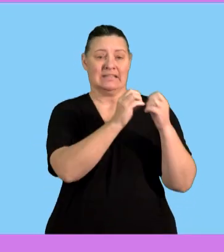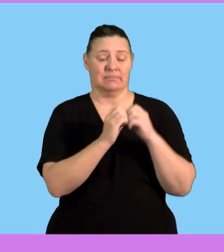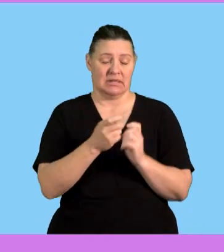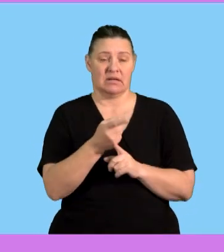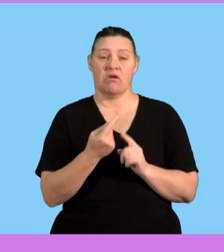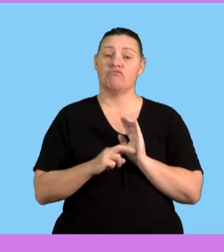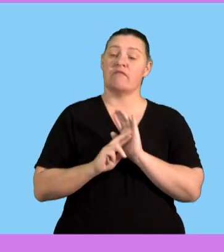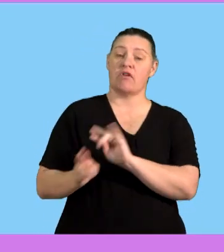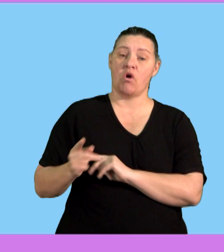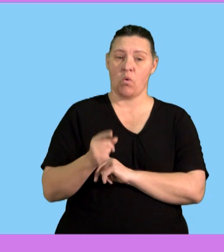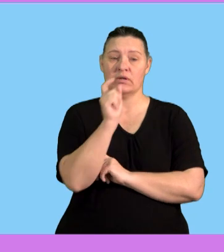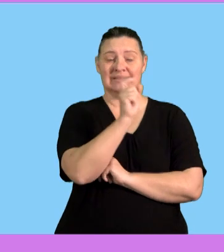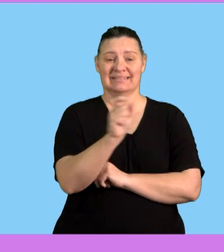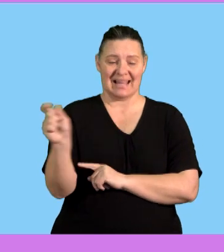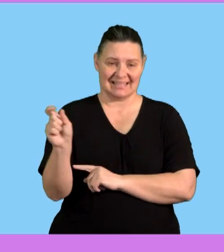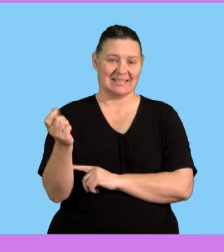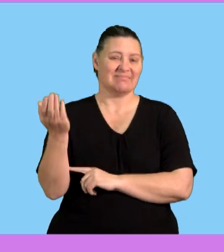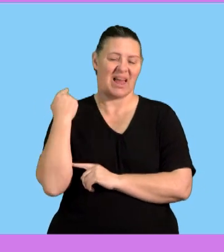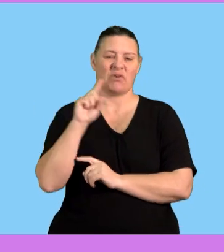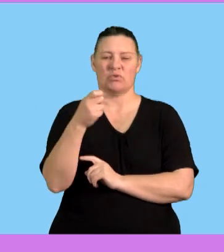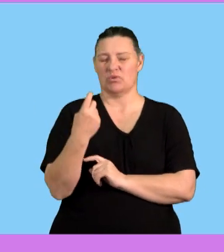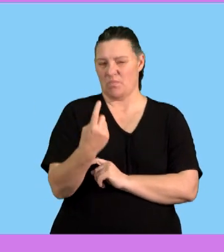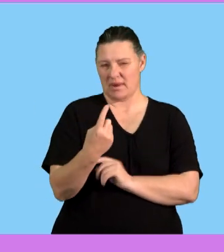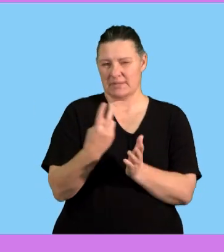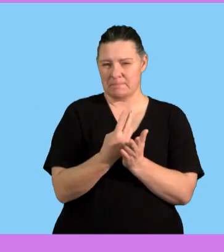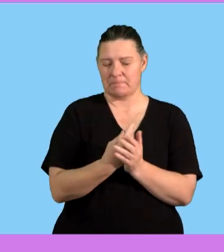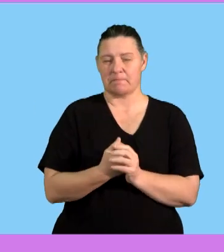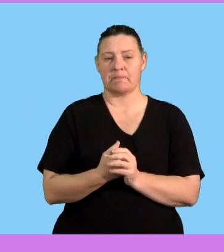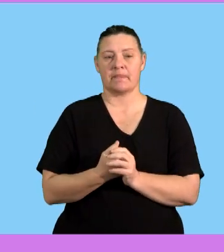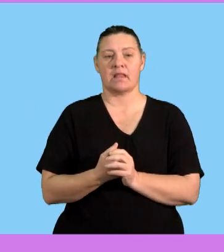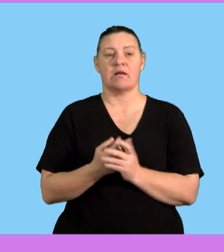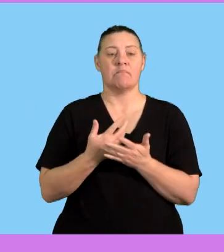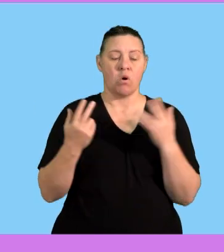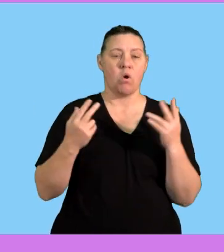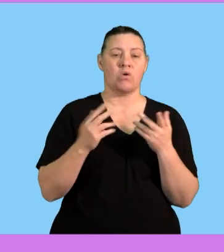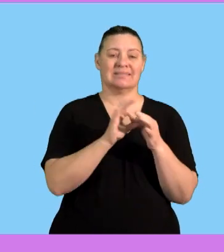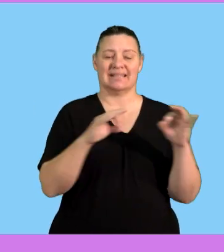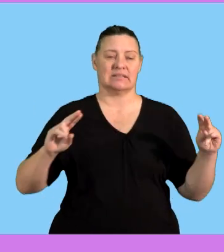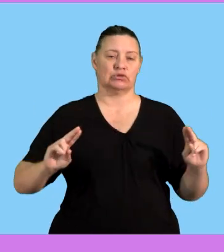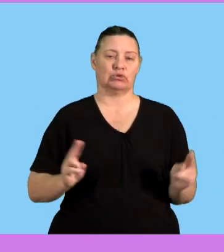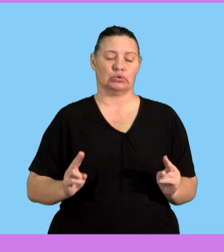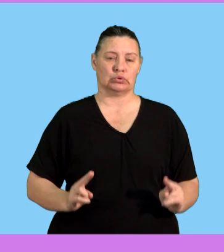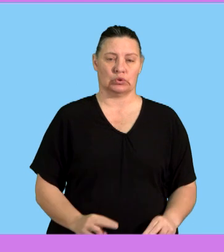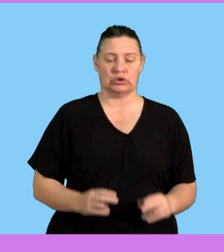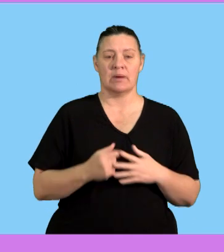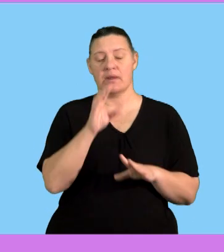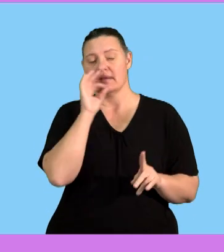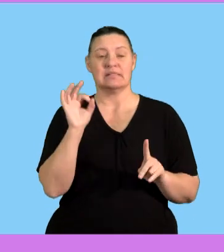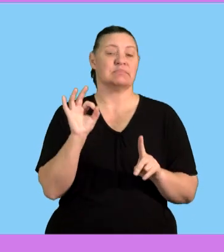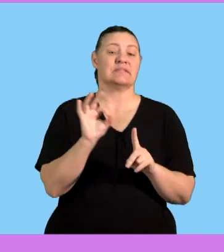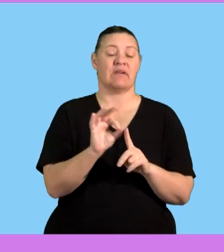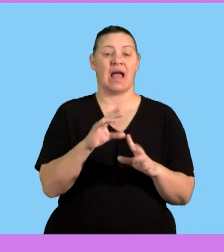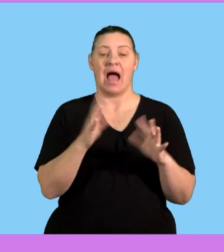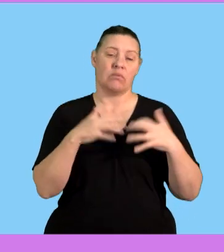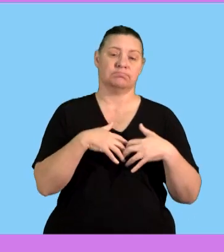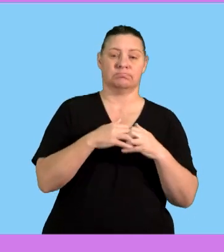assembling refers to text, as I've asked you in question number 1, right? And it's often brief sentences that